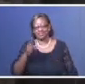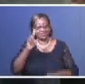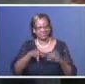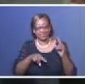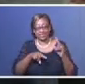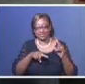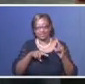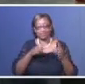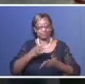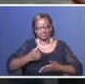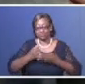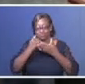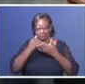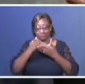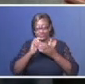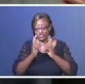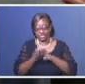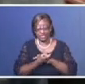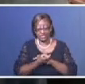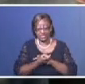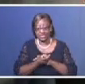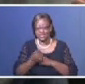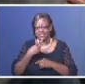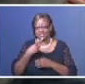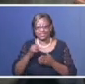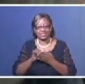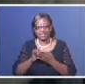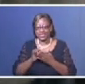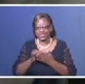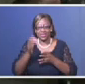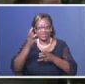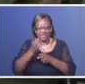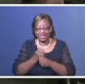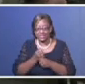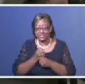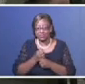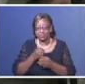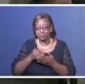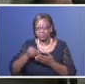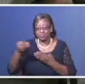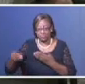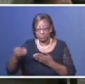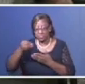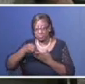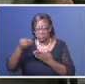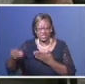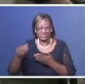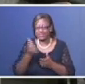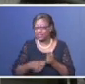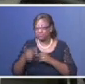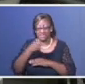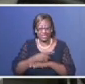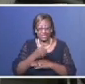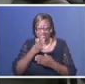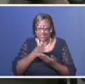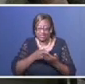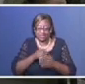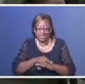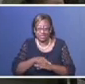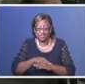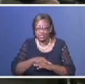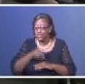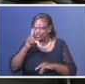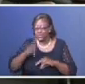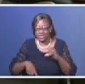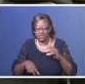control. The suppliers are hitting us with price hikes every day, so in certain cases we have no choice but to pass it